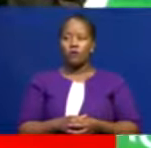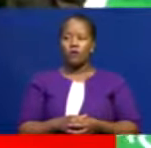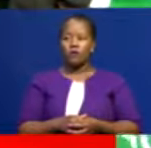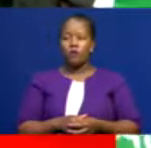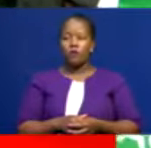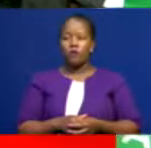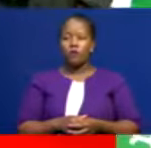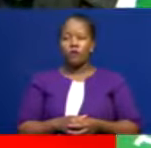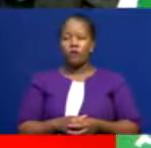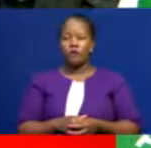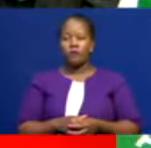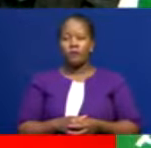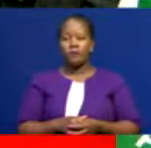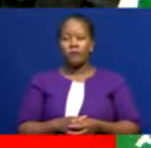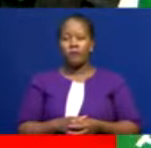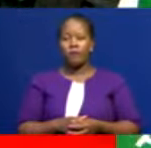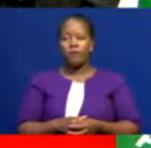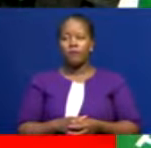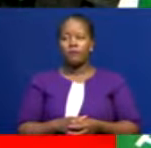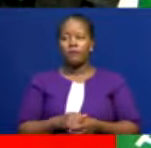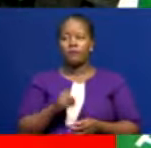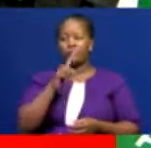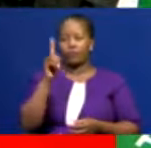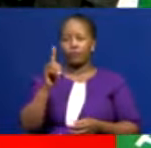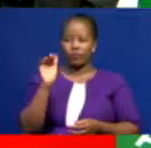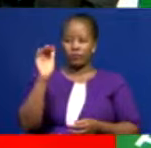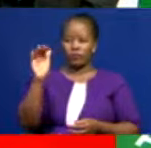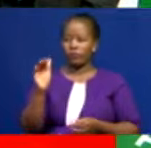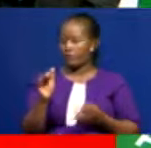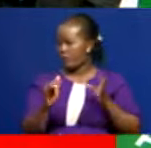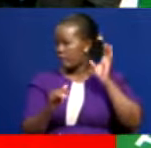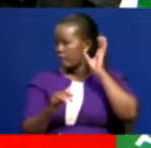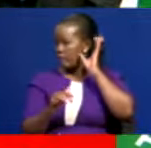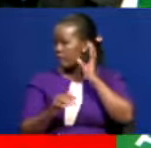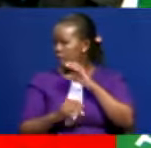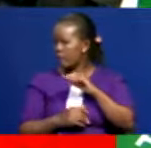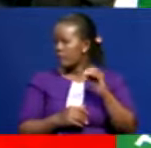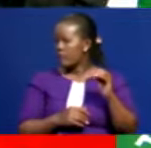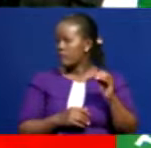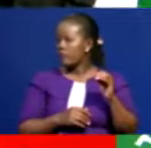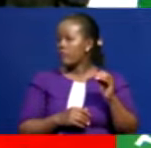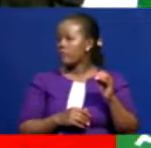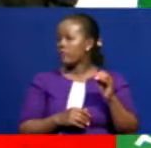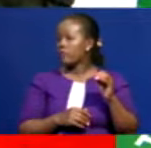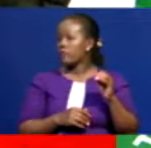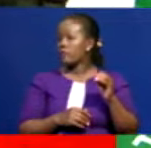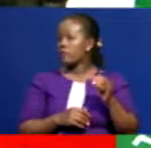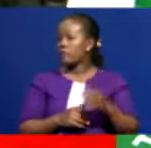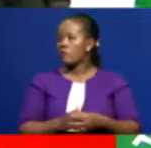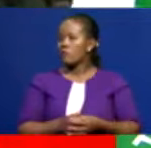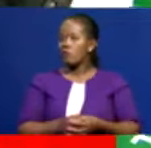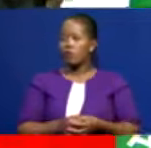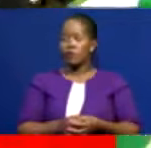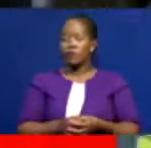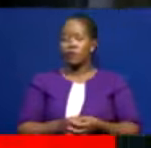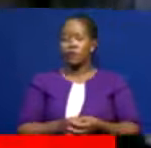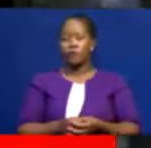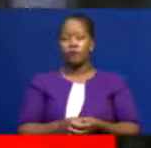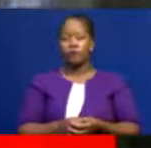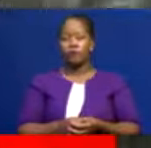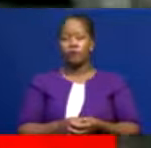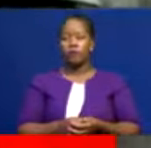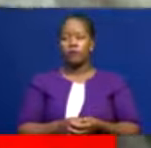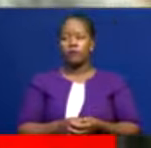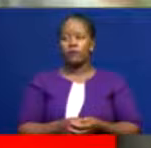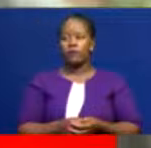no uncertain terms, just going straight to it and what the president said, because he was very clear. And they said that these trees will be